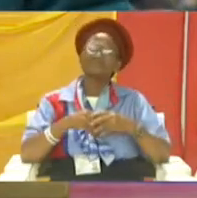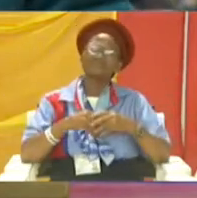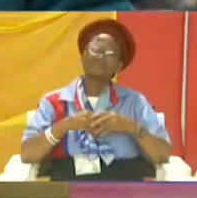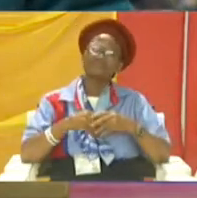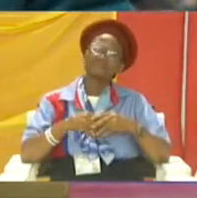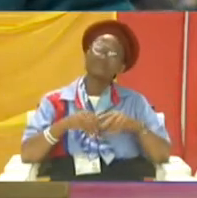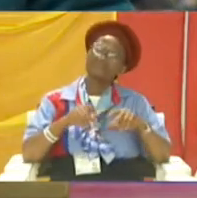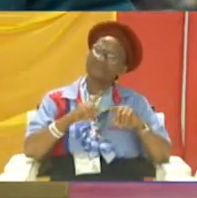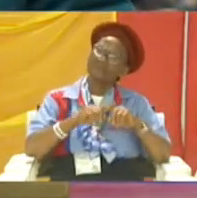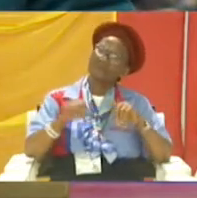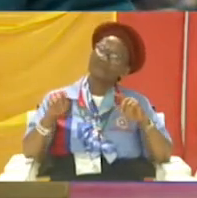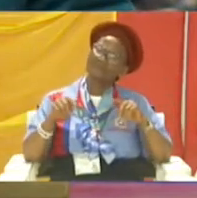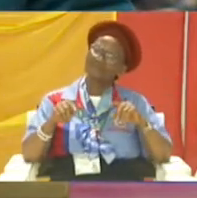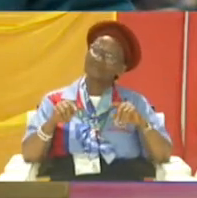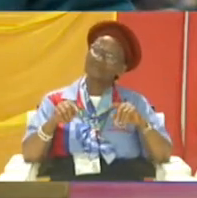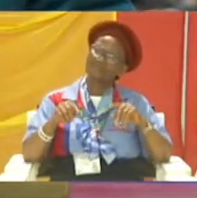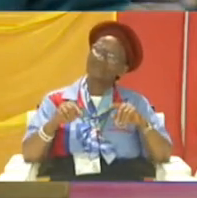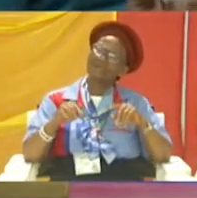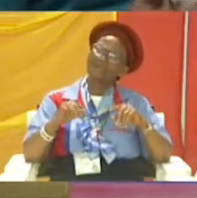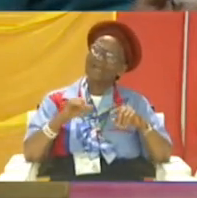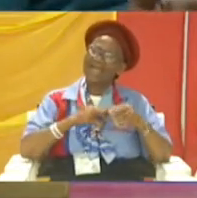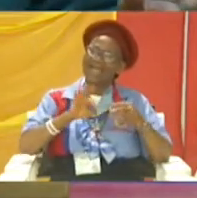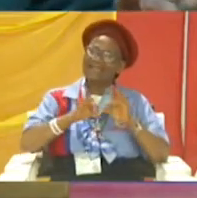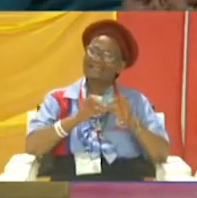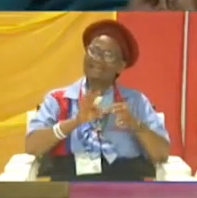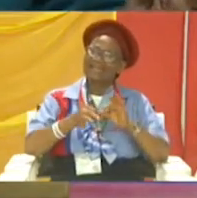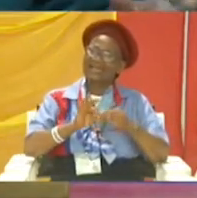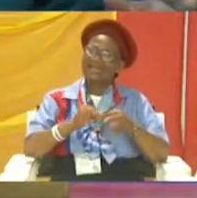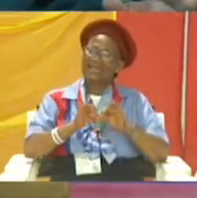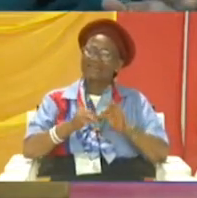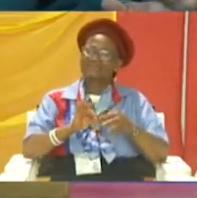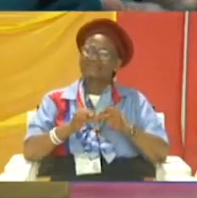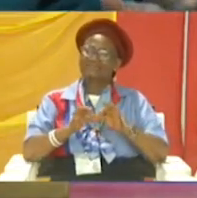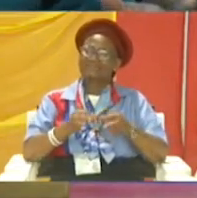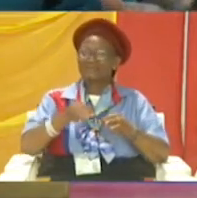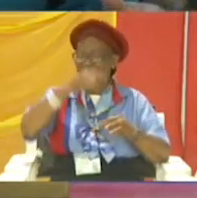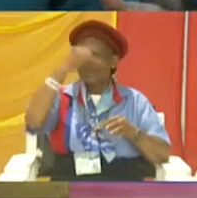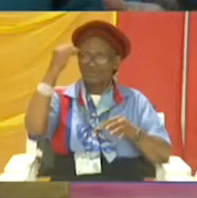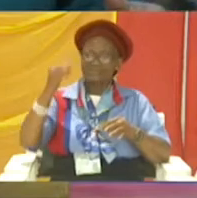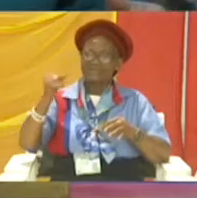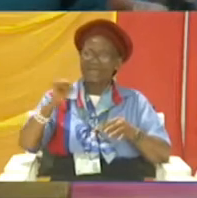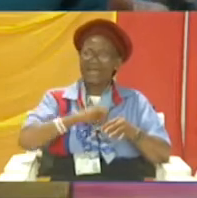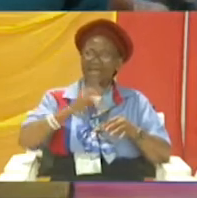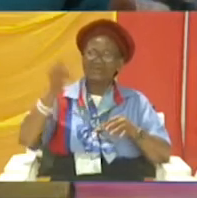But I interpreted because I was just a